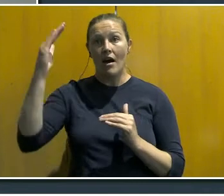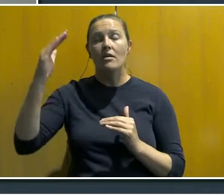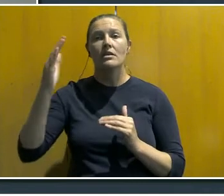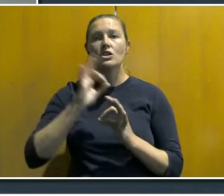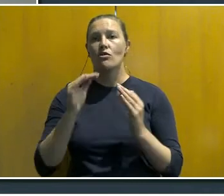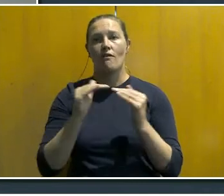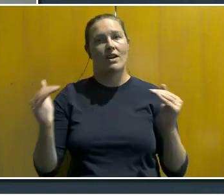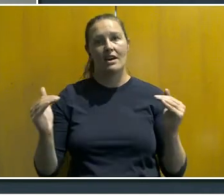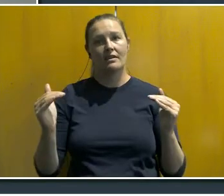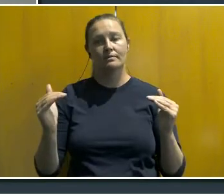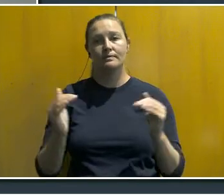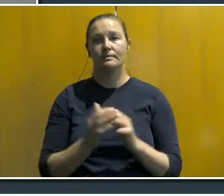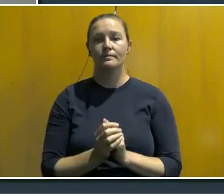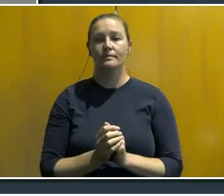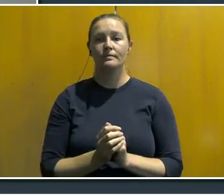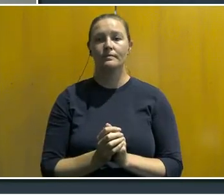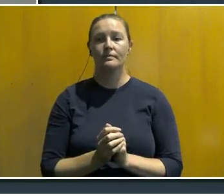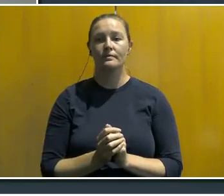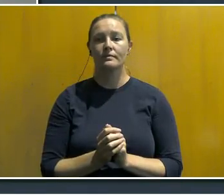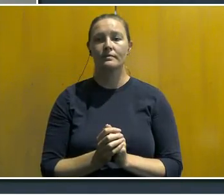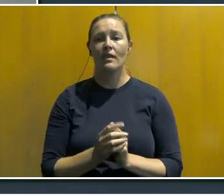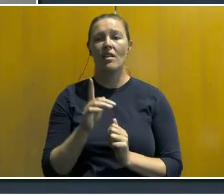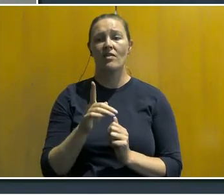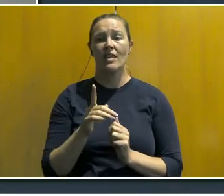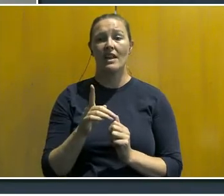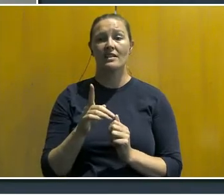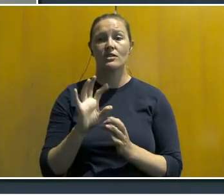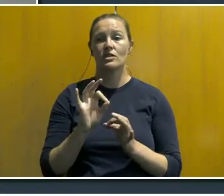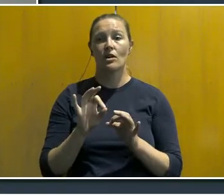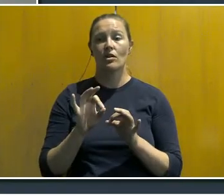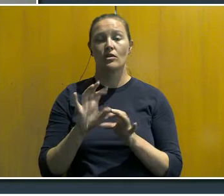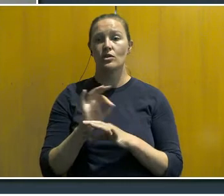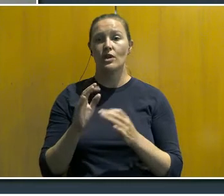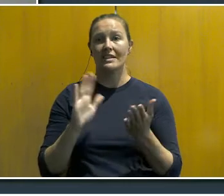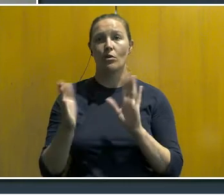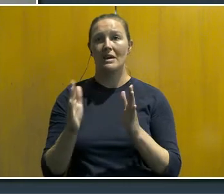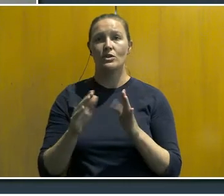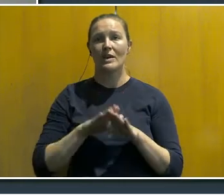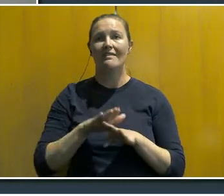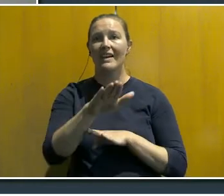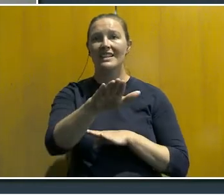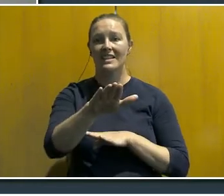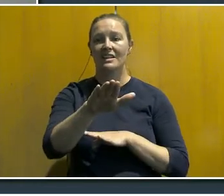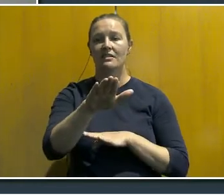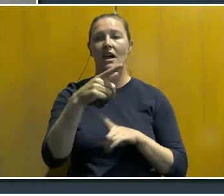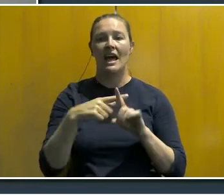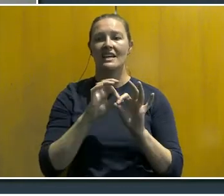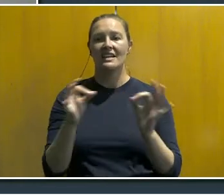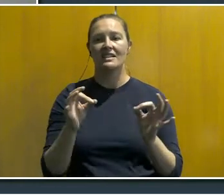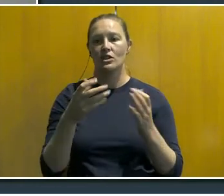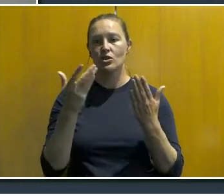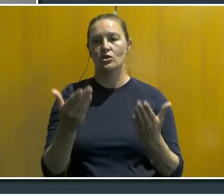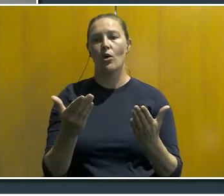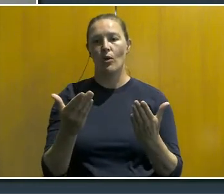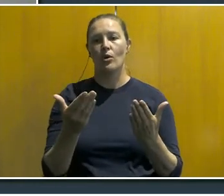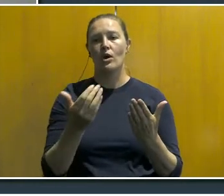nor equitable, is well ahead of the rate of inflation, with no increase in council-provided services in the area affected to